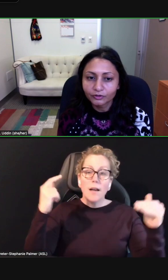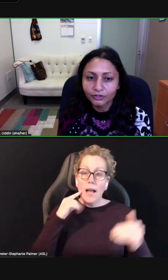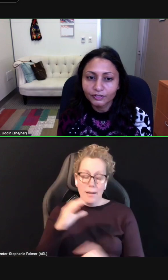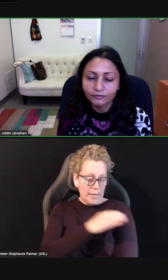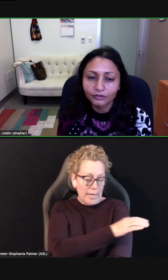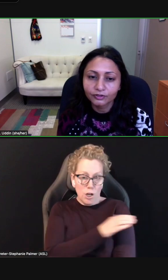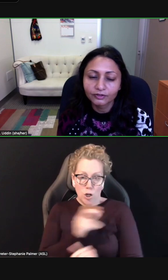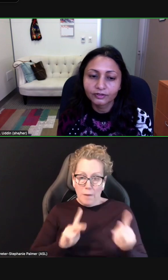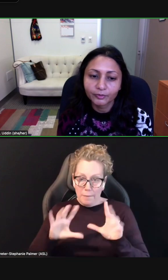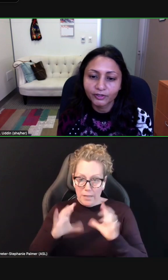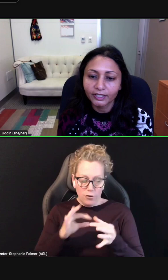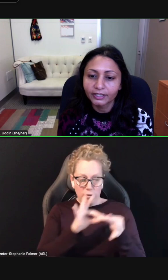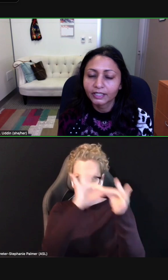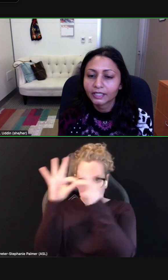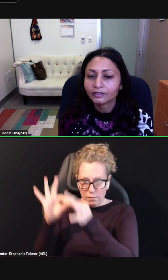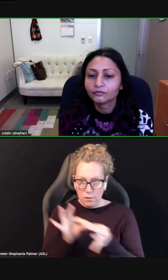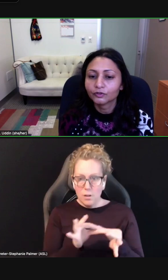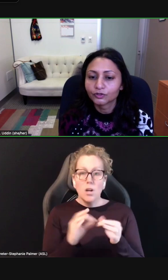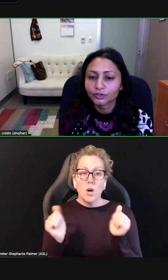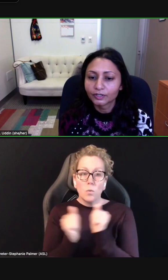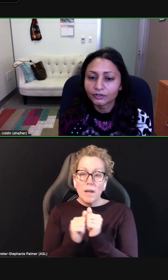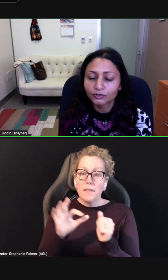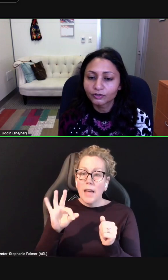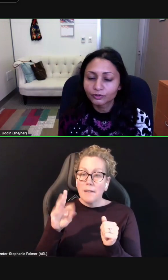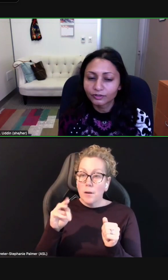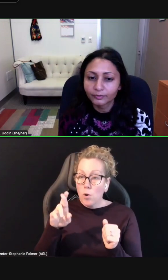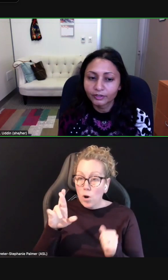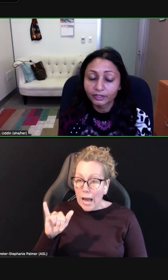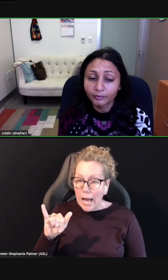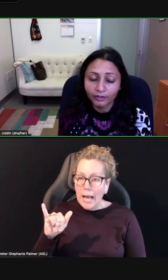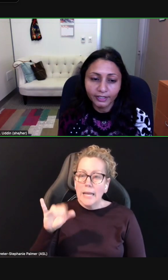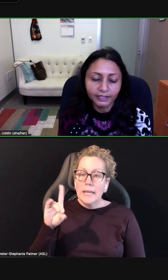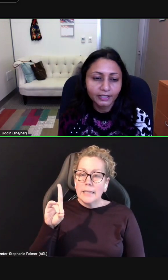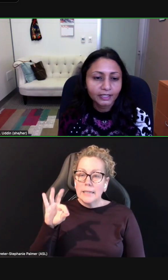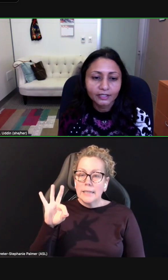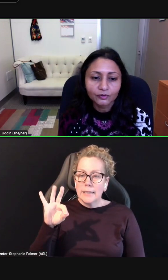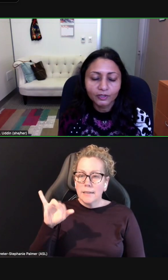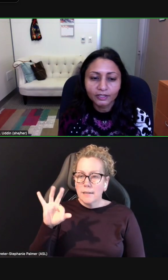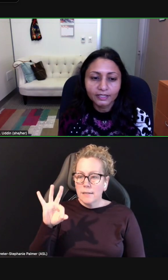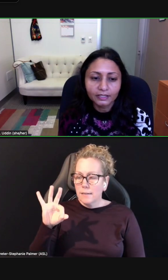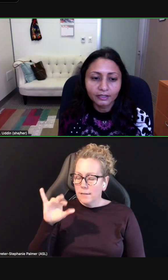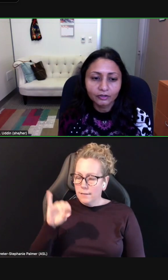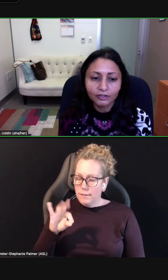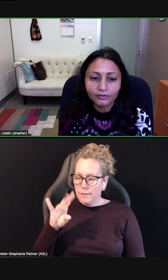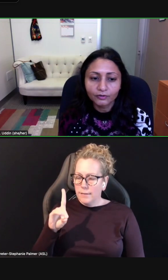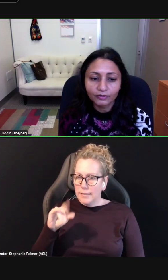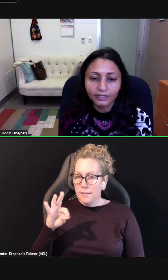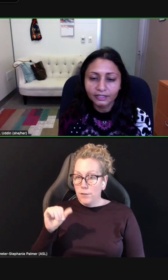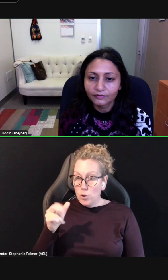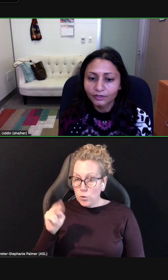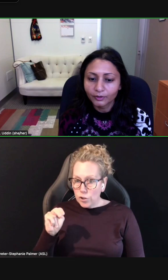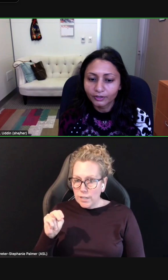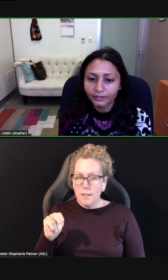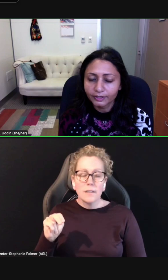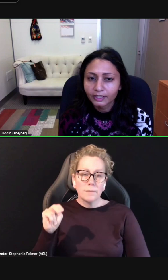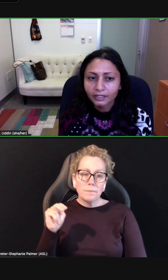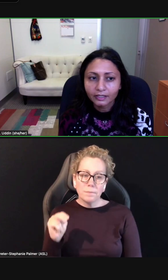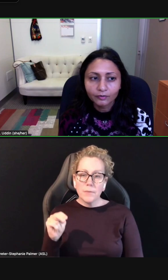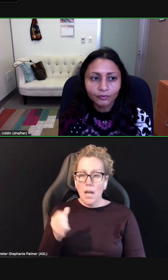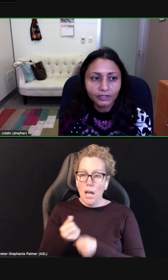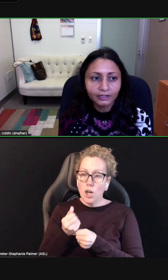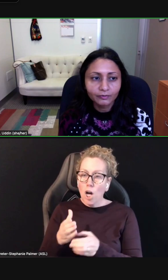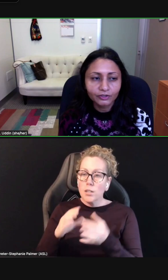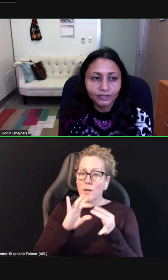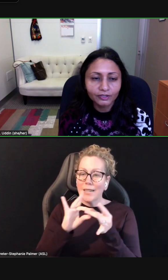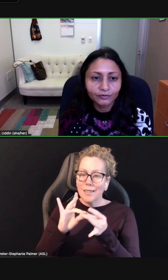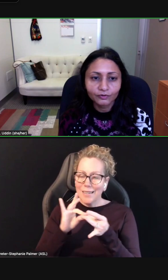neuroimaging approaches, functional MRI, diffusion, and structural MRI, as well as causal connectivity modeling.